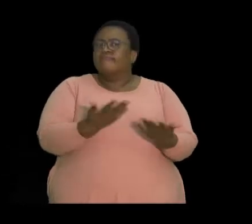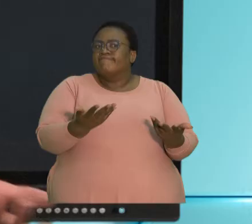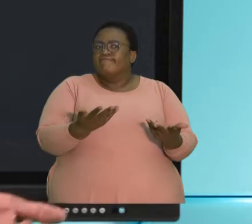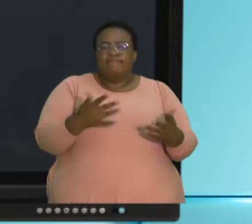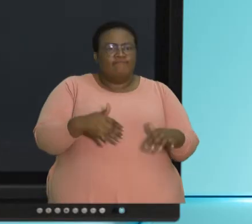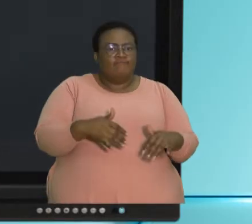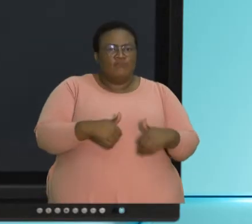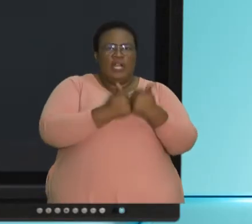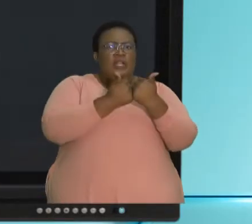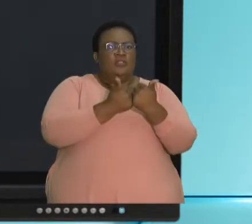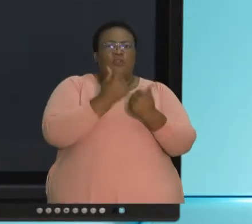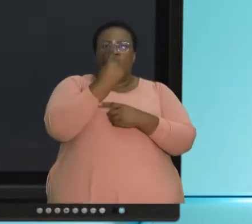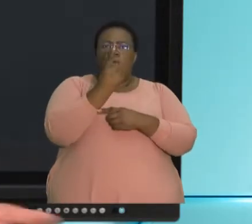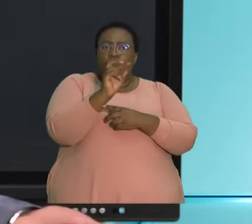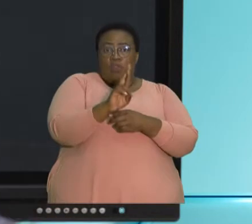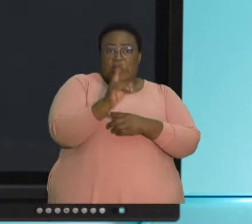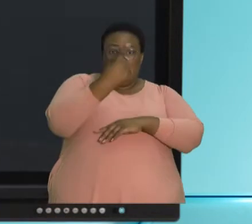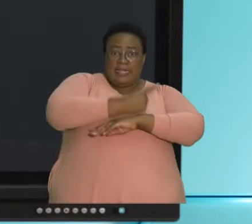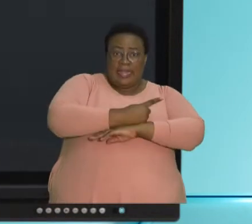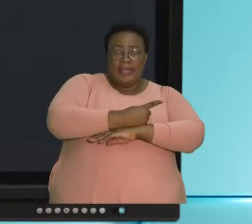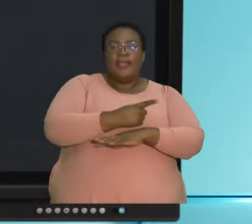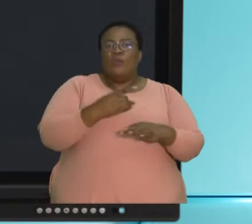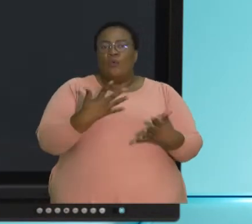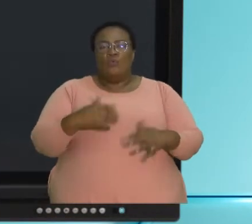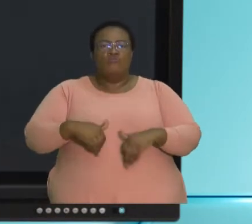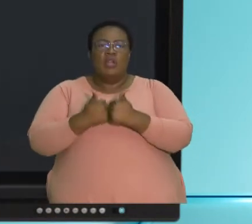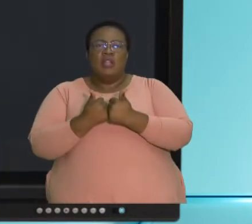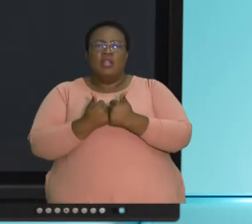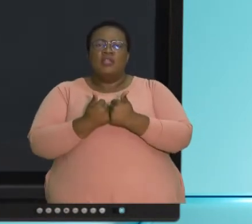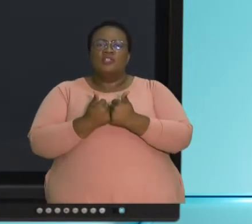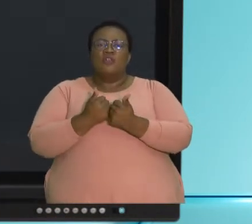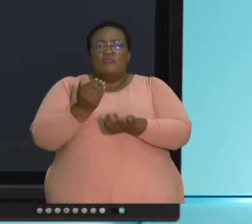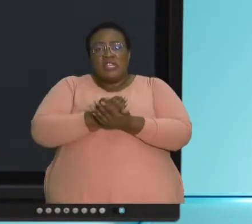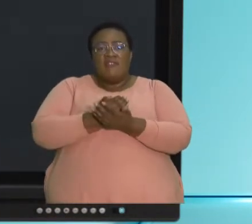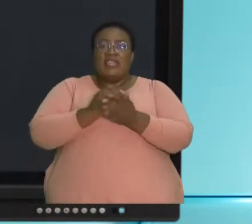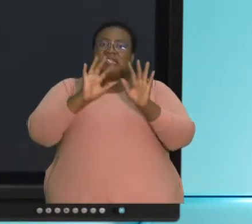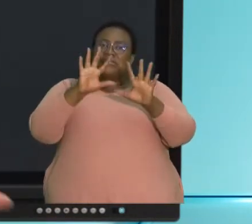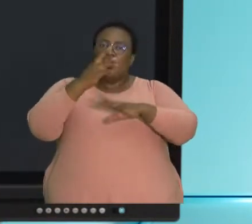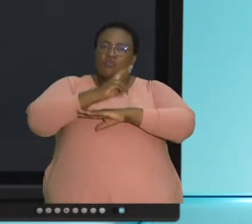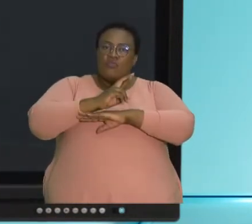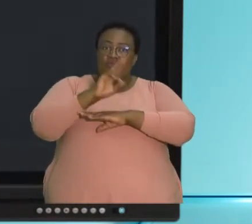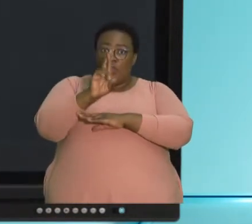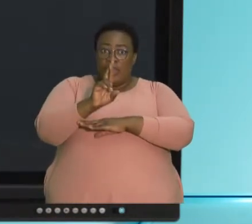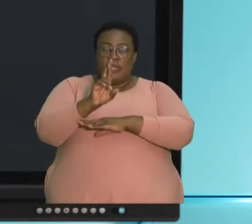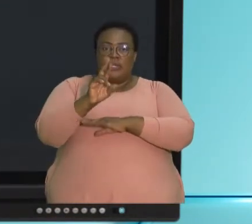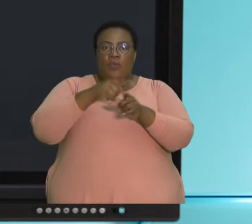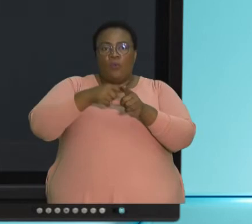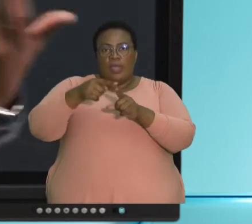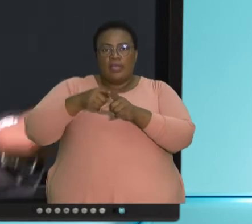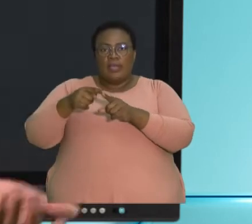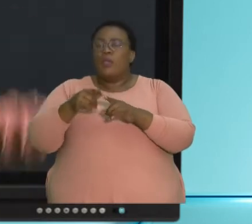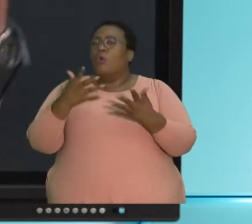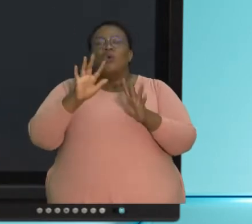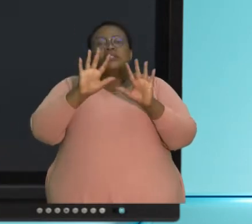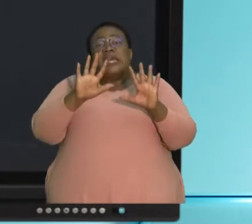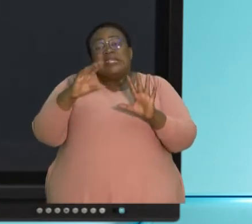maybe 1 Rand a day. It can be a challenge of saving 10 Rands a week. It can be a challenge of saving even 10